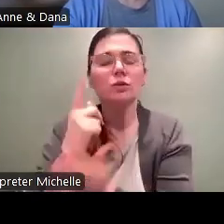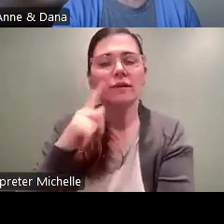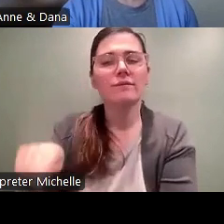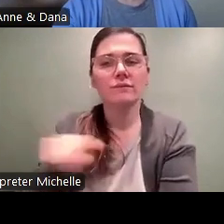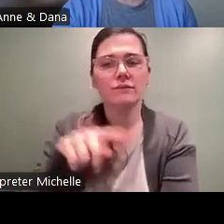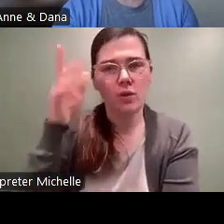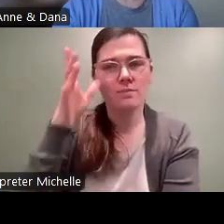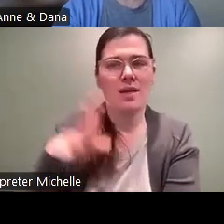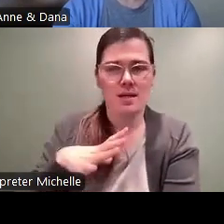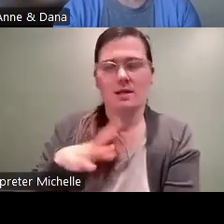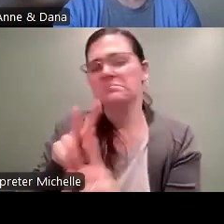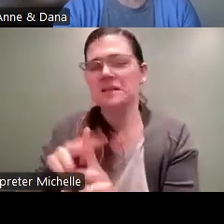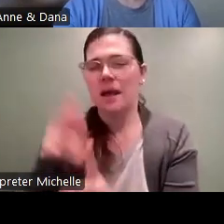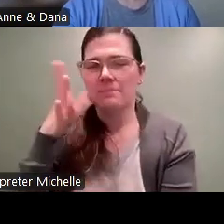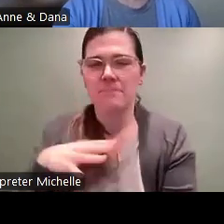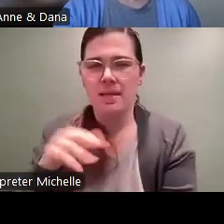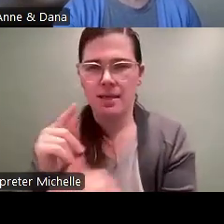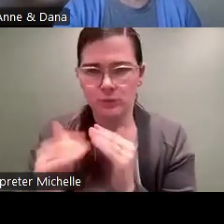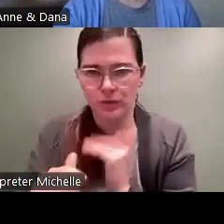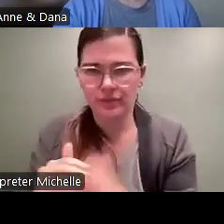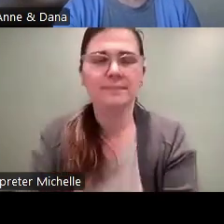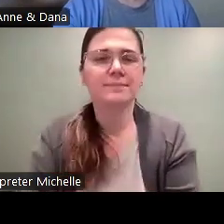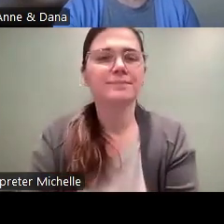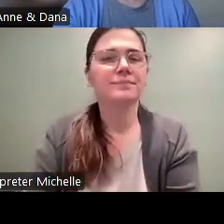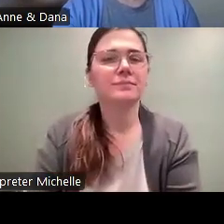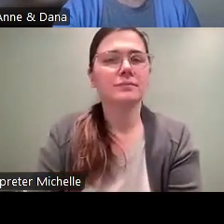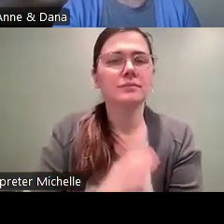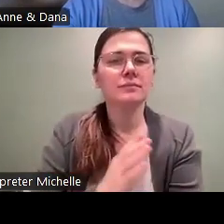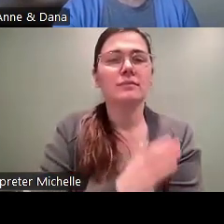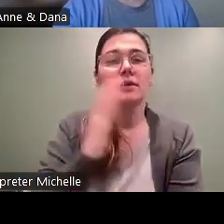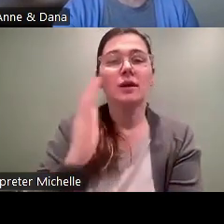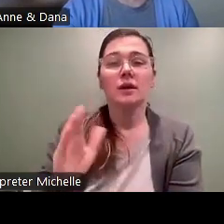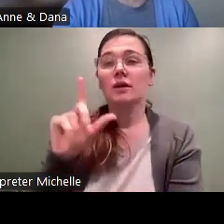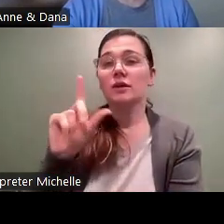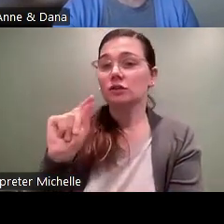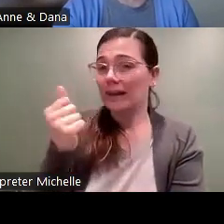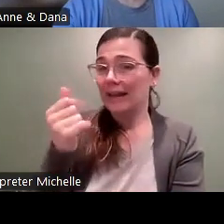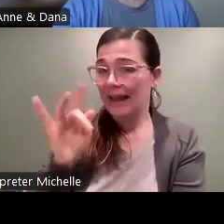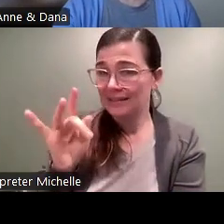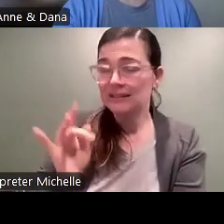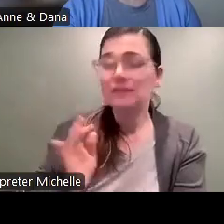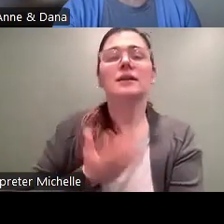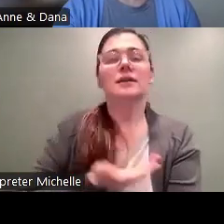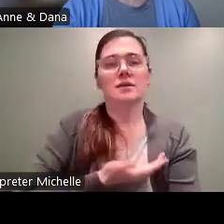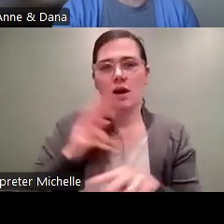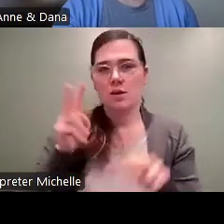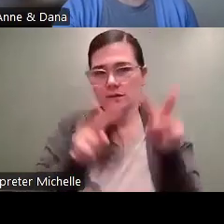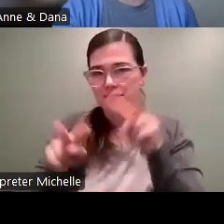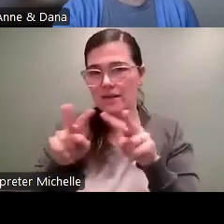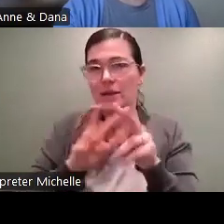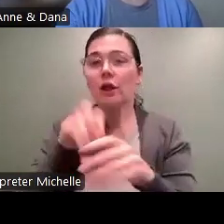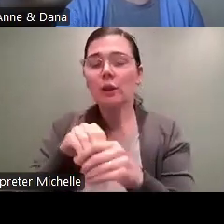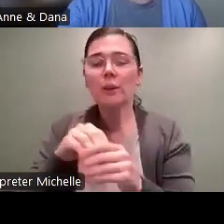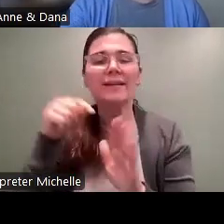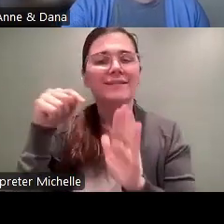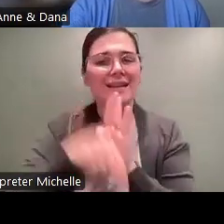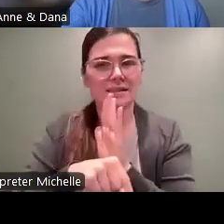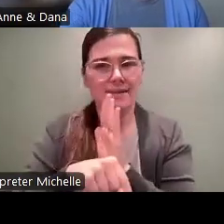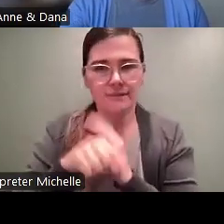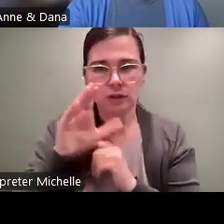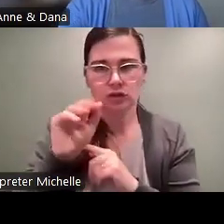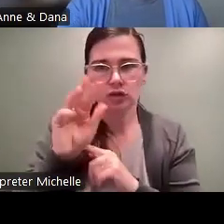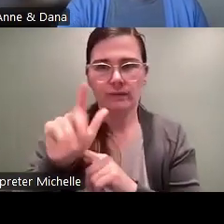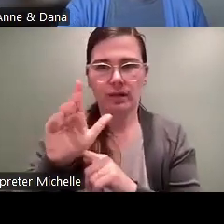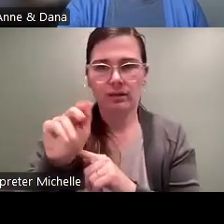In 2018, our surveillance expanded to include invasive cervical cancer, and in 2019, that